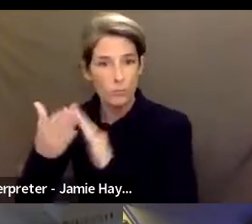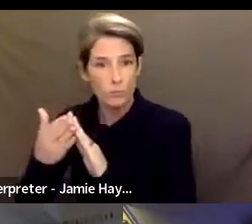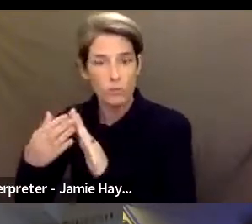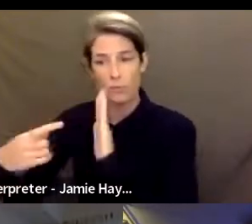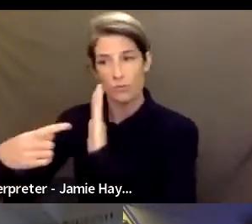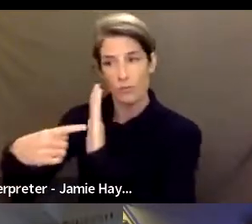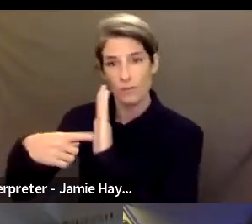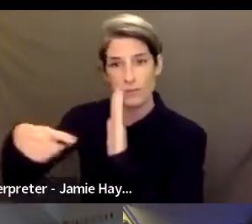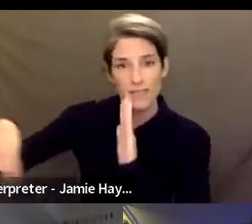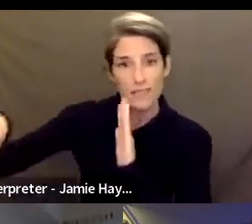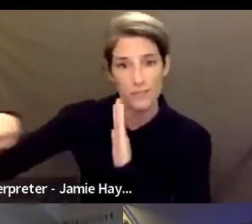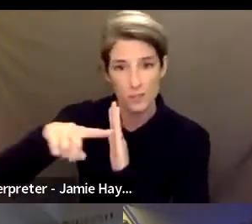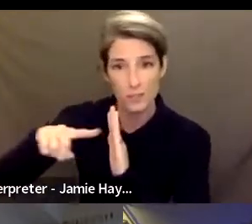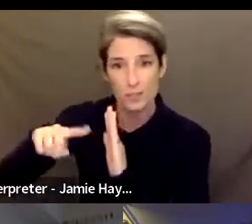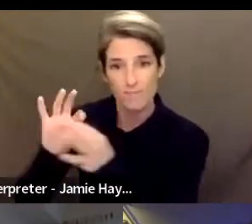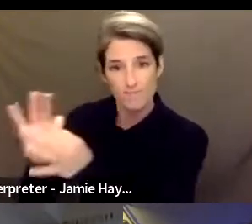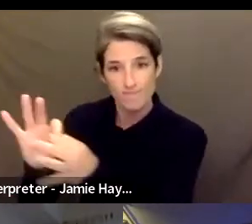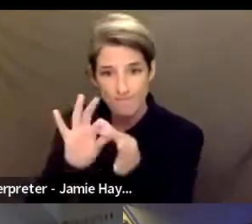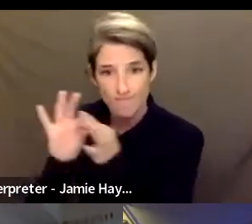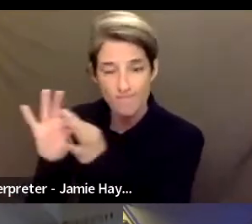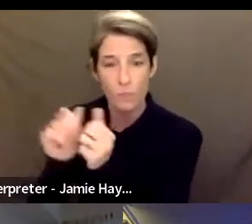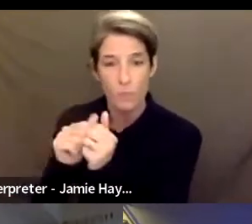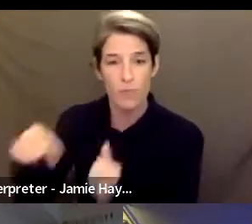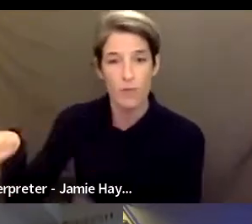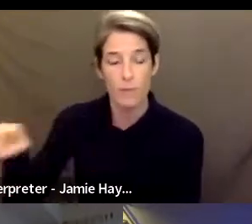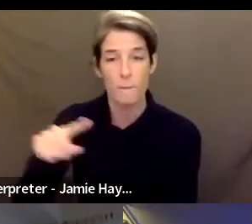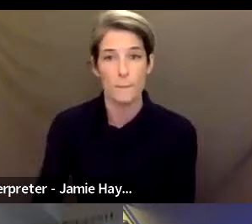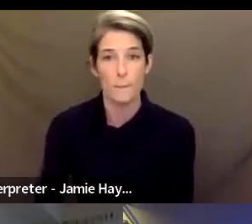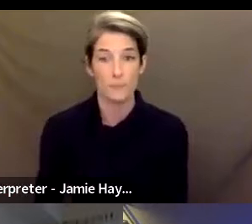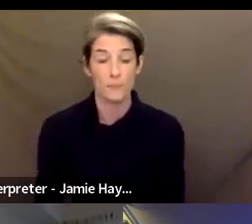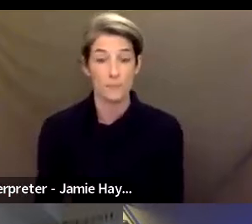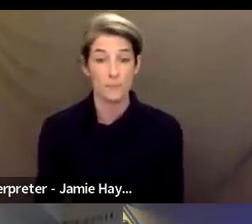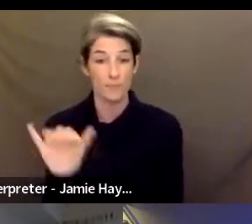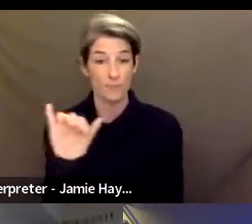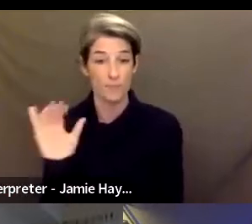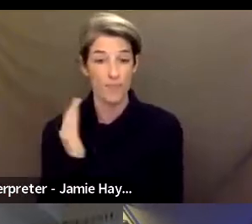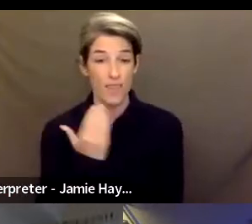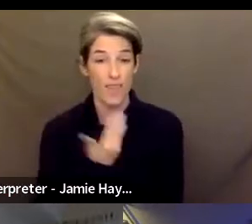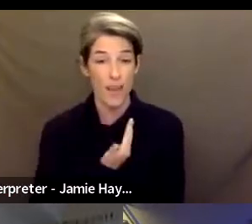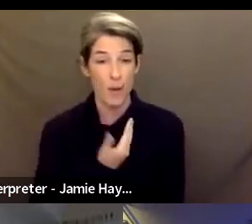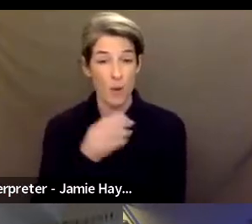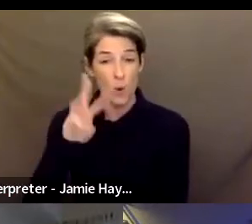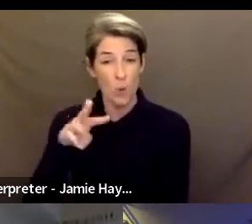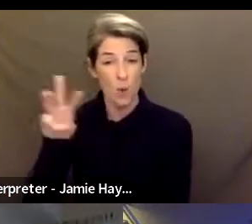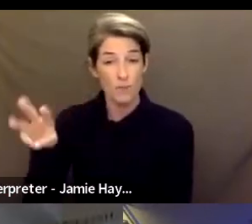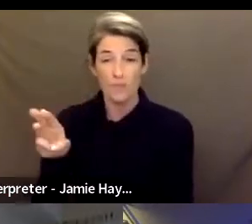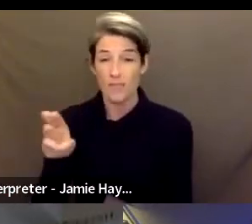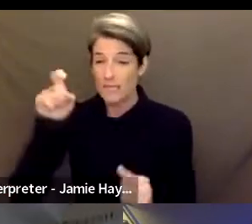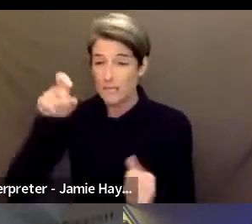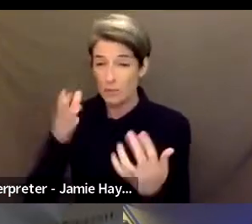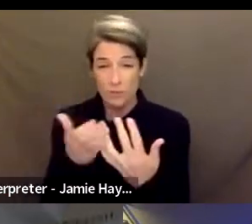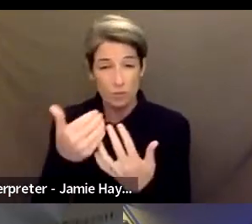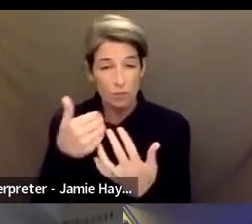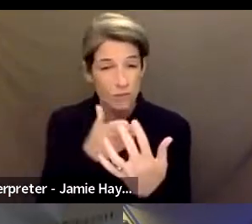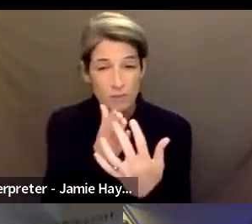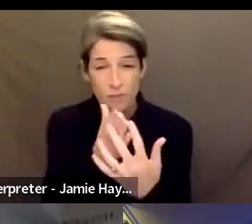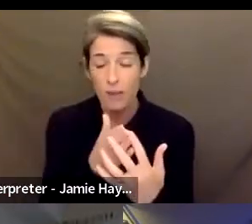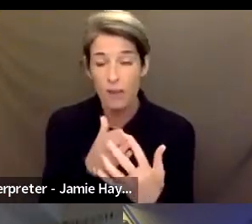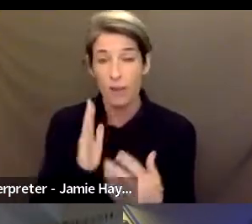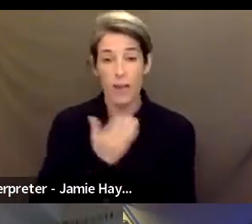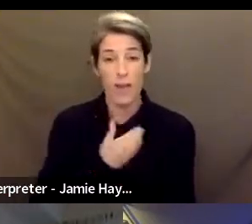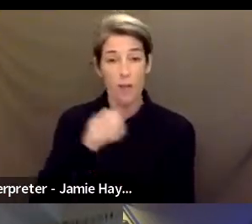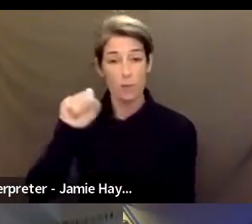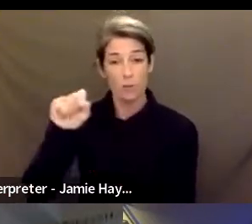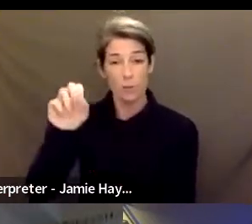I think we also try to have as a very transparent website and social media outlets, like posting